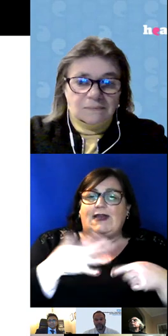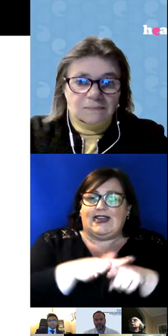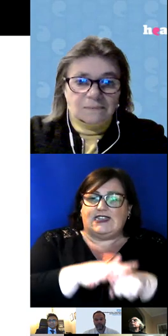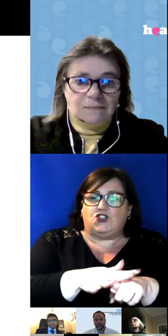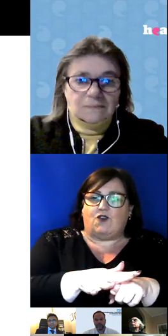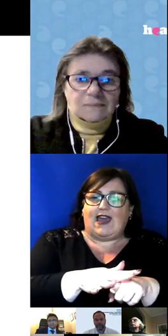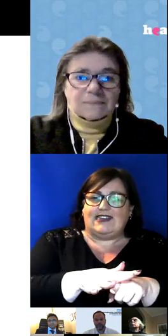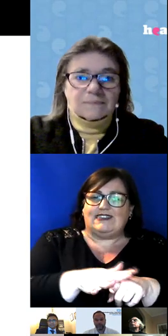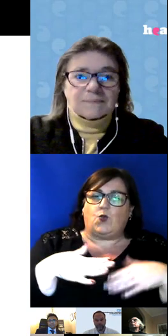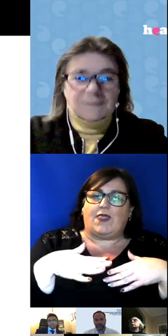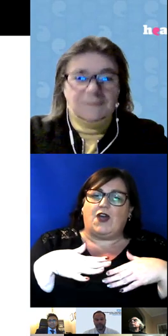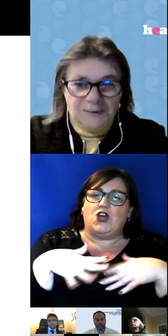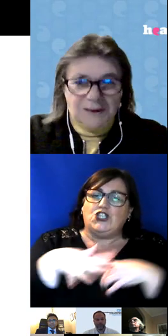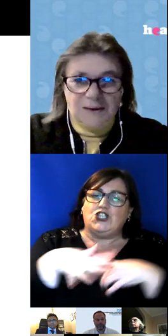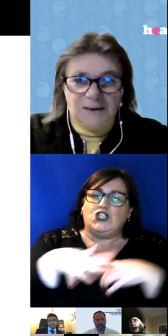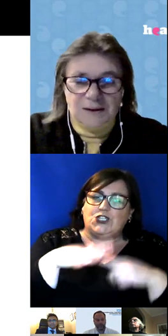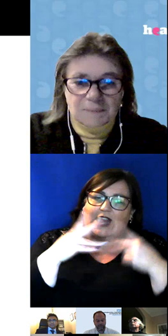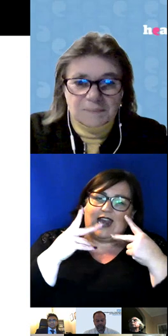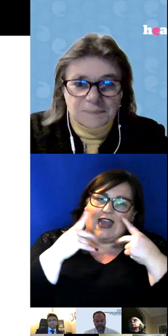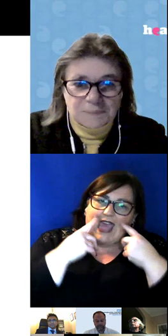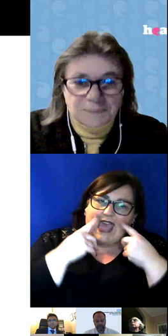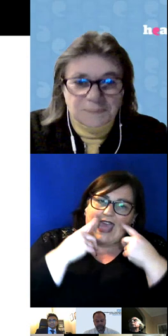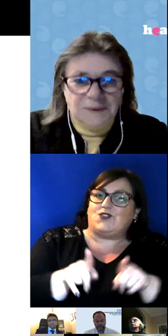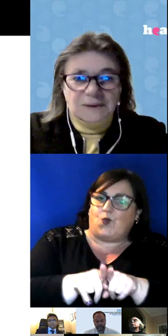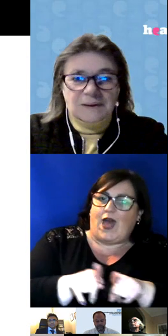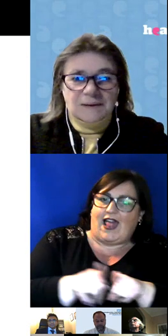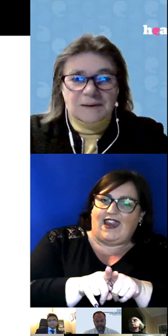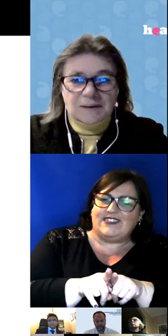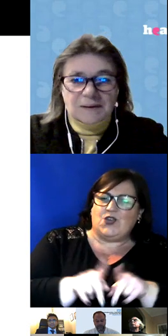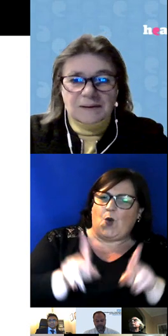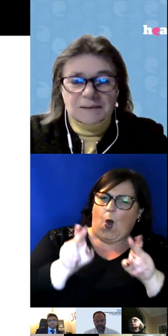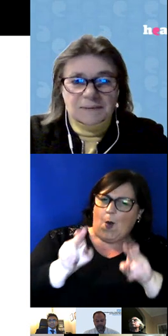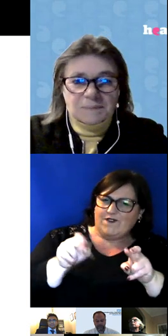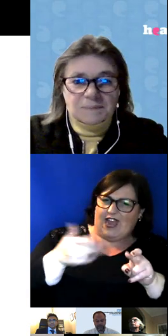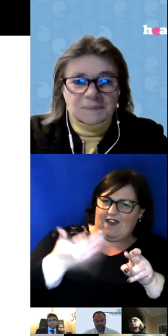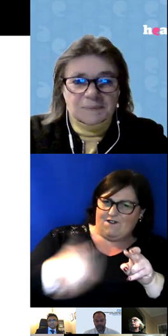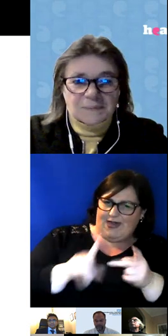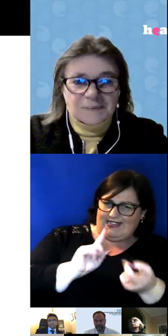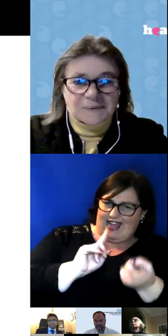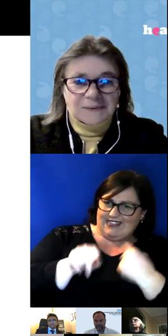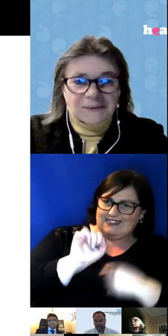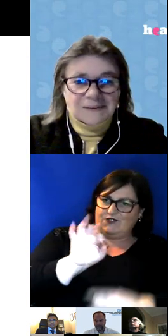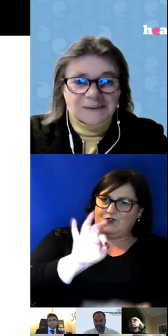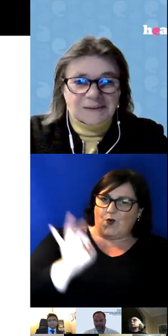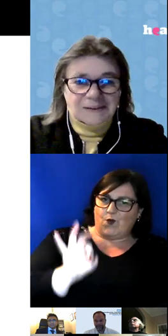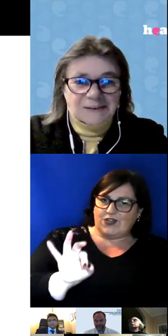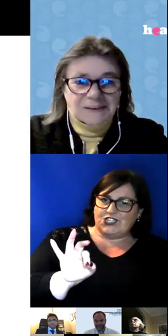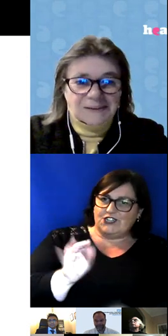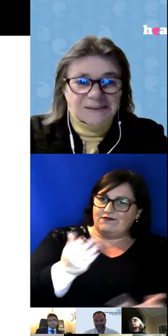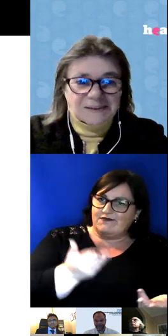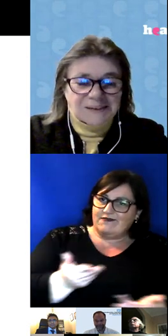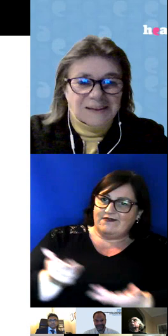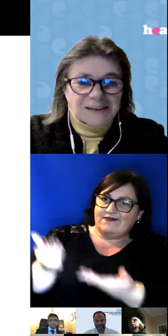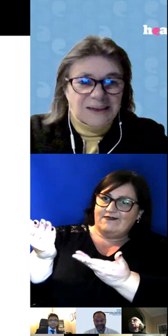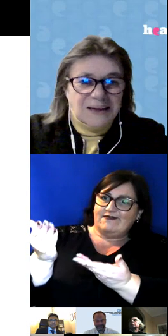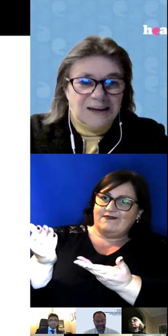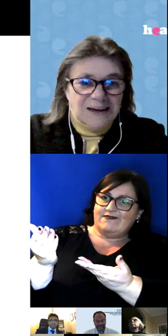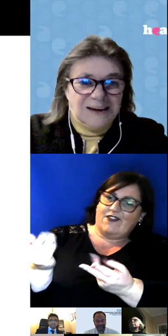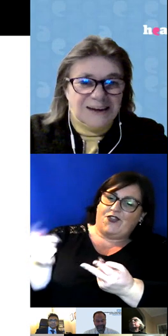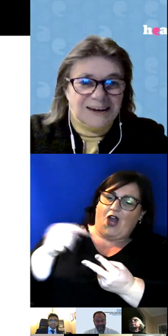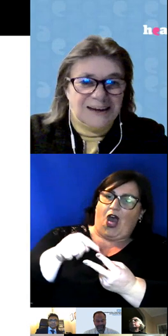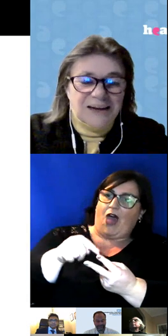answers that question about how it will operate locally. And I'll leave you to ask the other question, Rosalind, of somebody else, I guess, or the